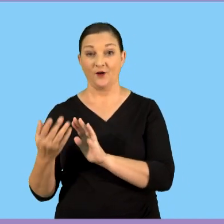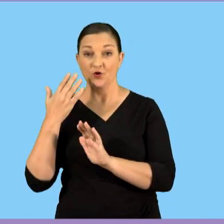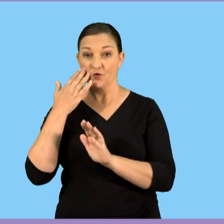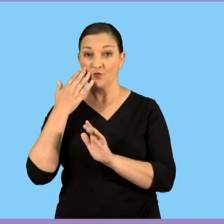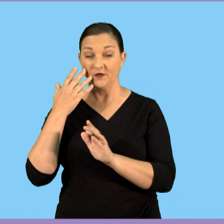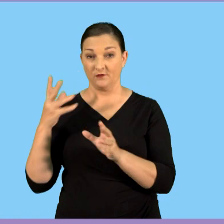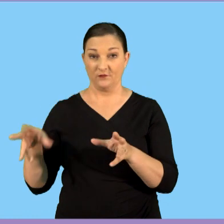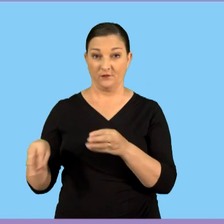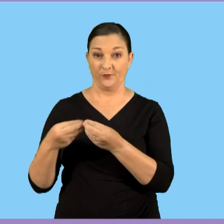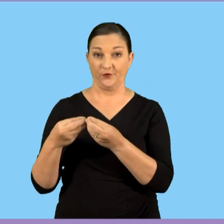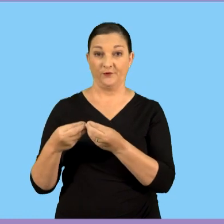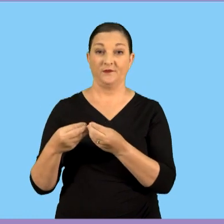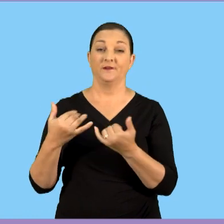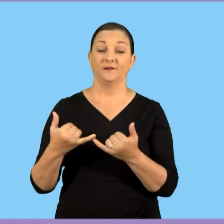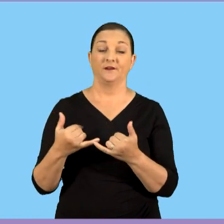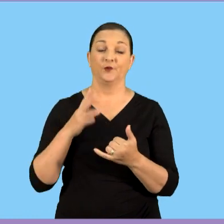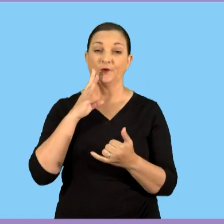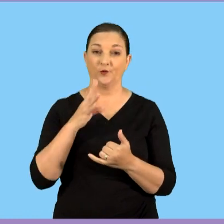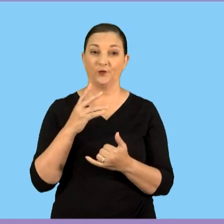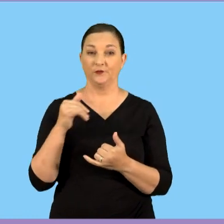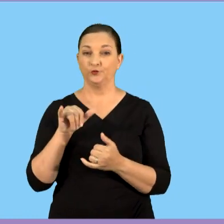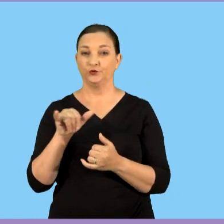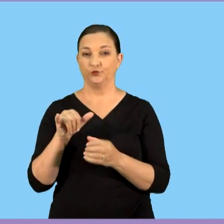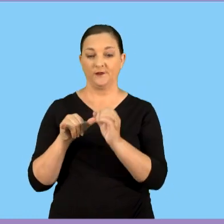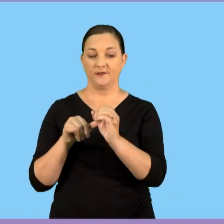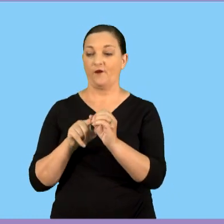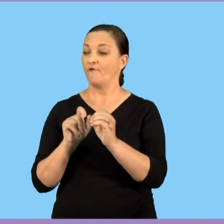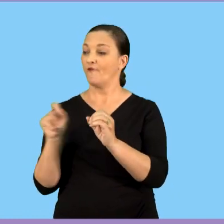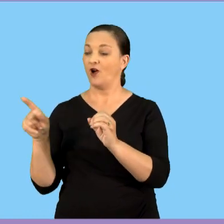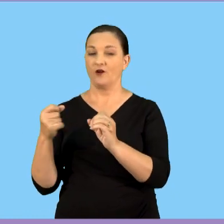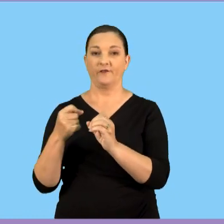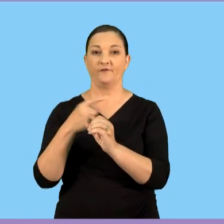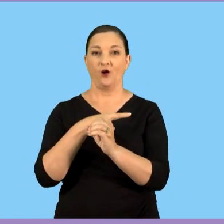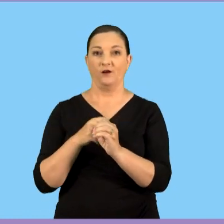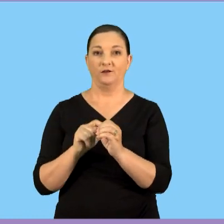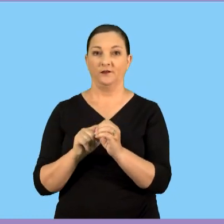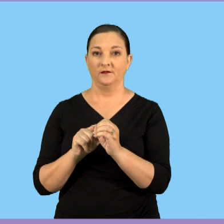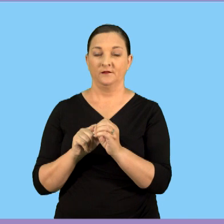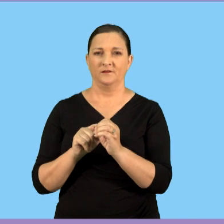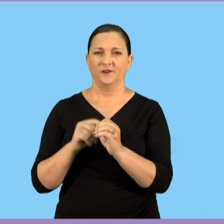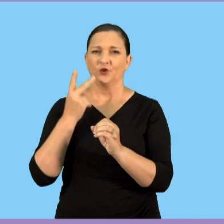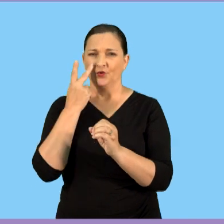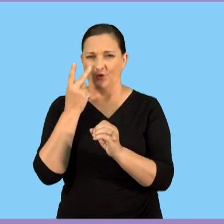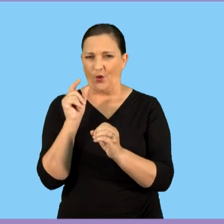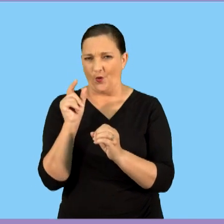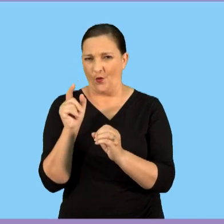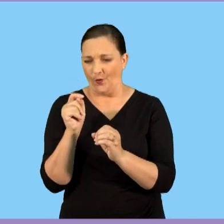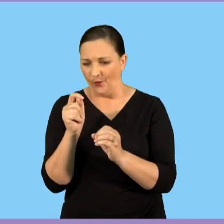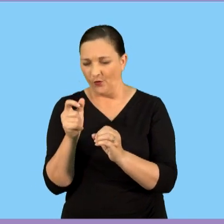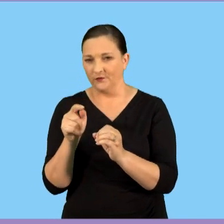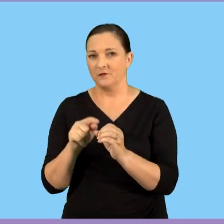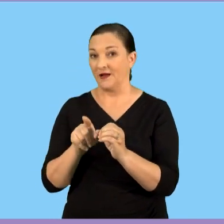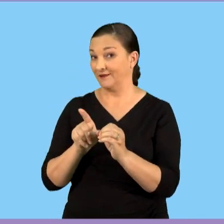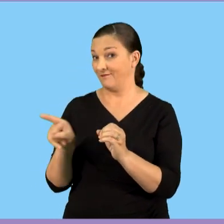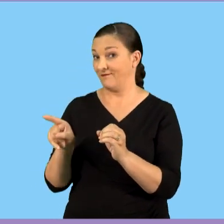number and a negative number. And if you remember how we work with that, we are going to take the sign of the one that is furthest away from the